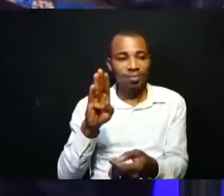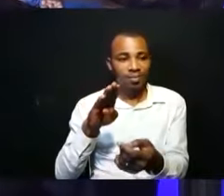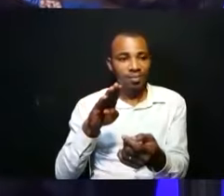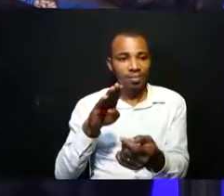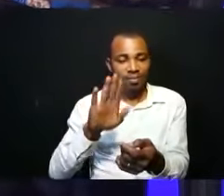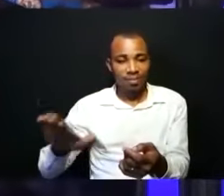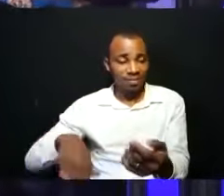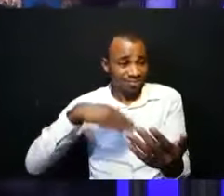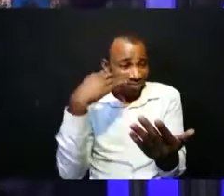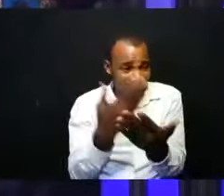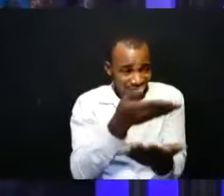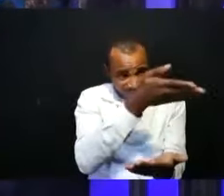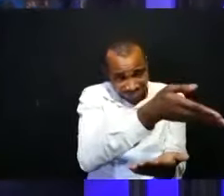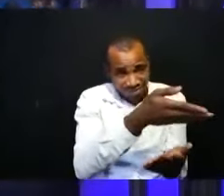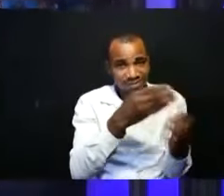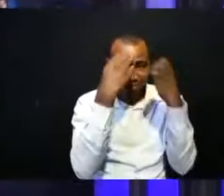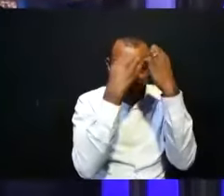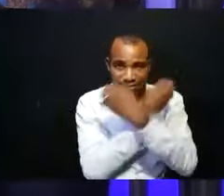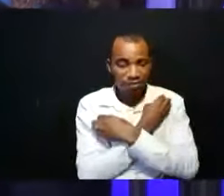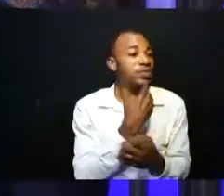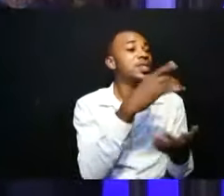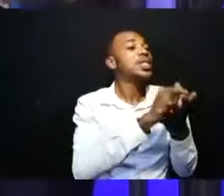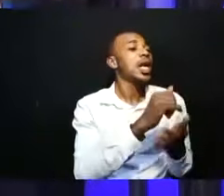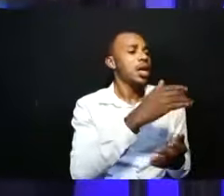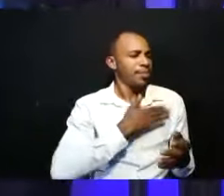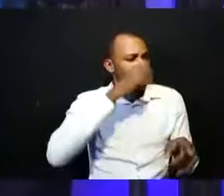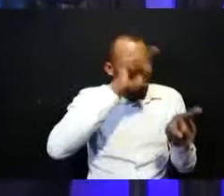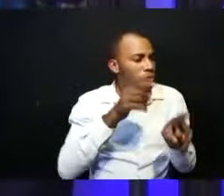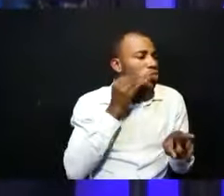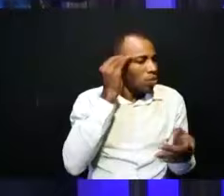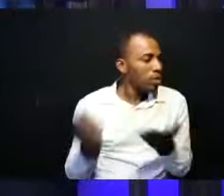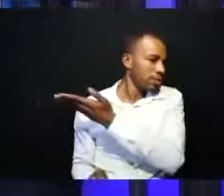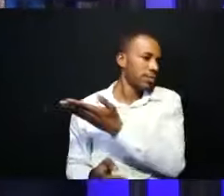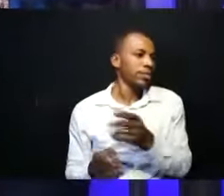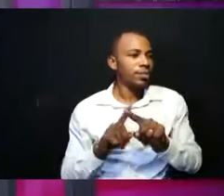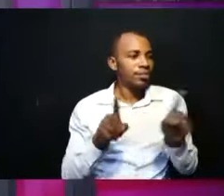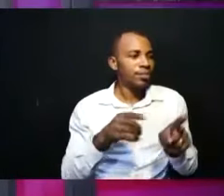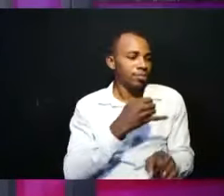who wasn't present with them. In fact, Joseph wanted to see his